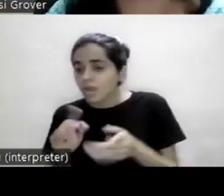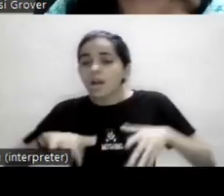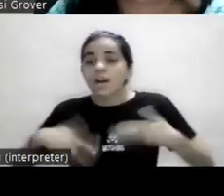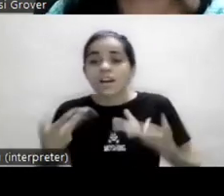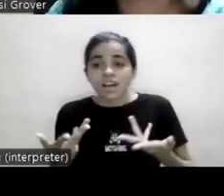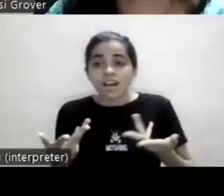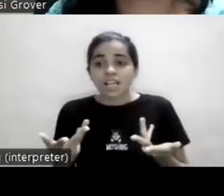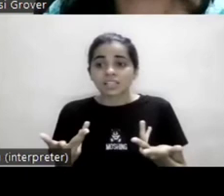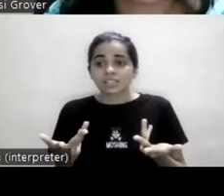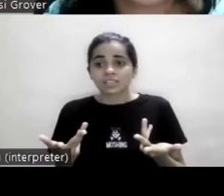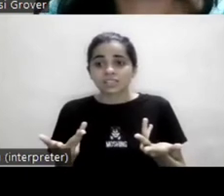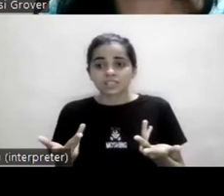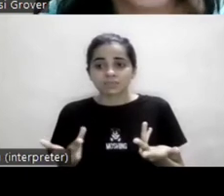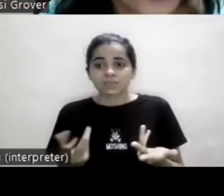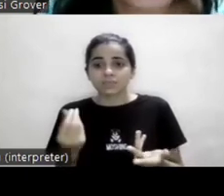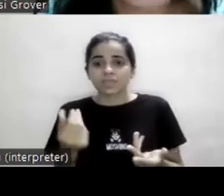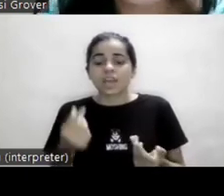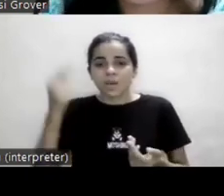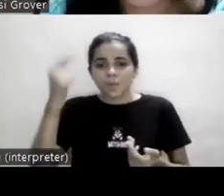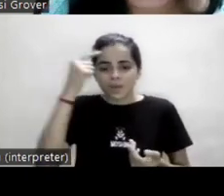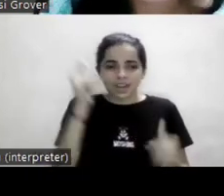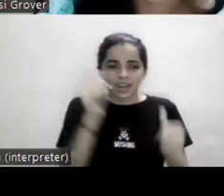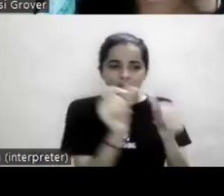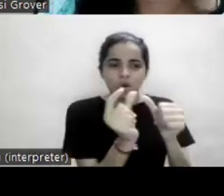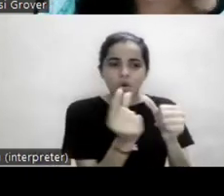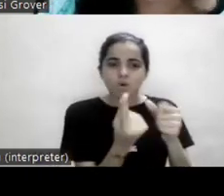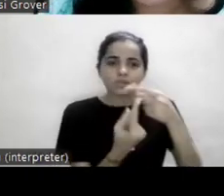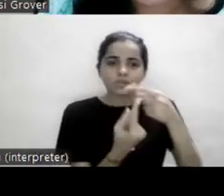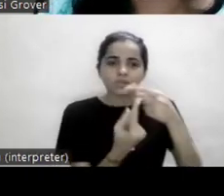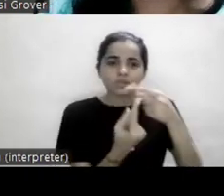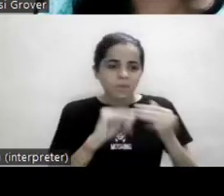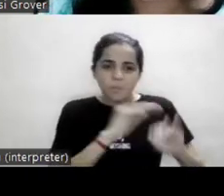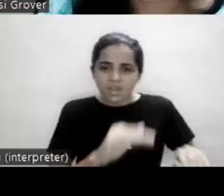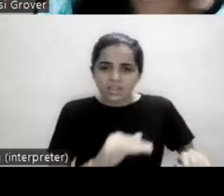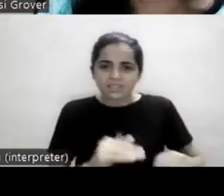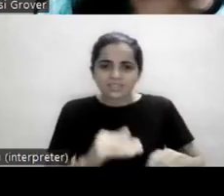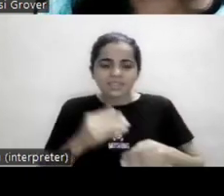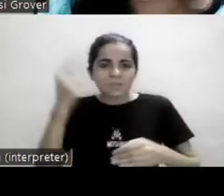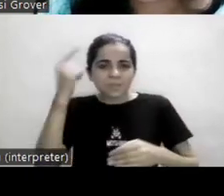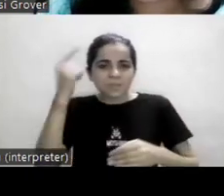how an autistic brain works, right? So I'll just